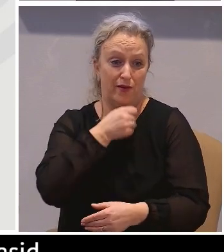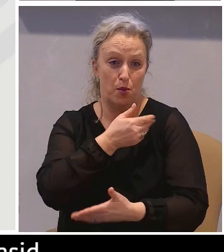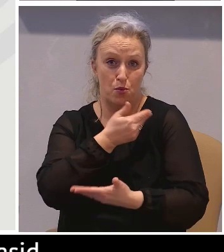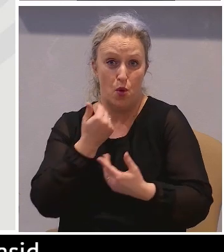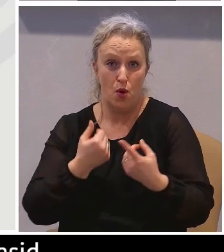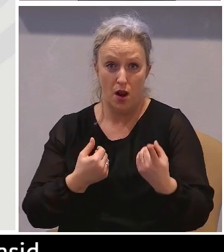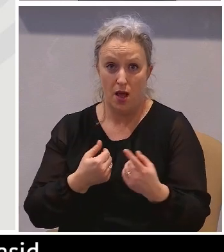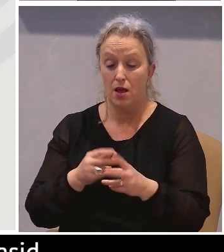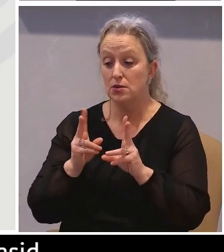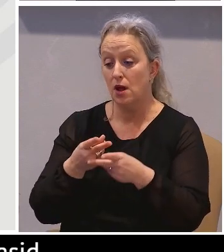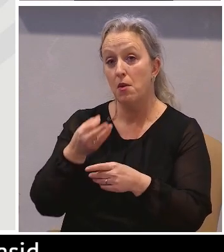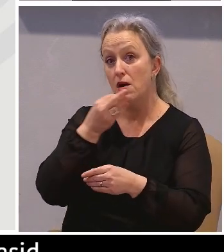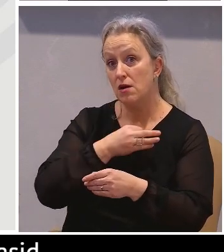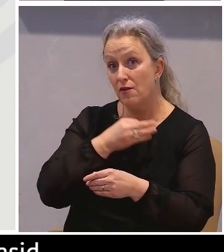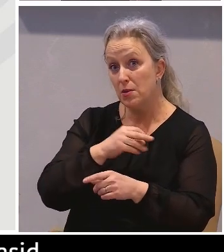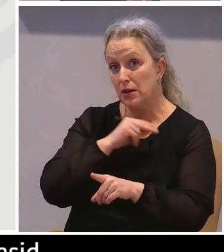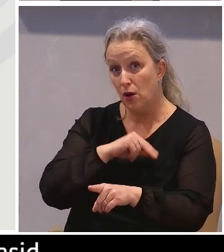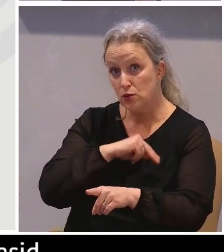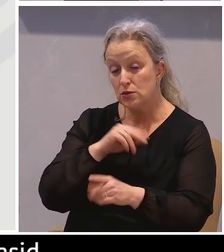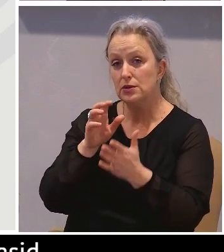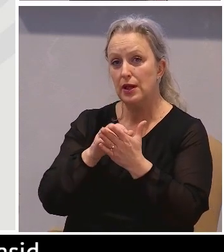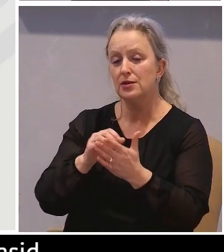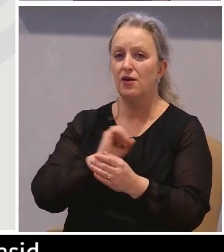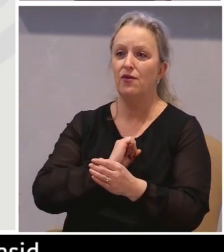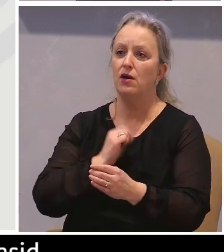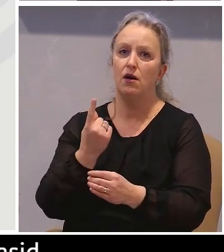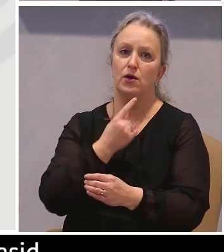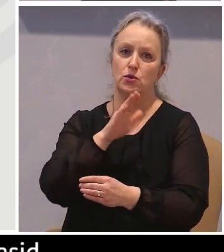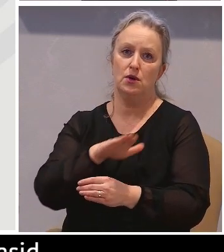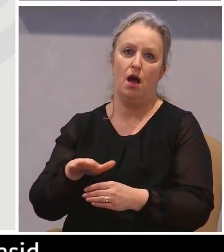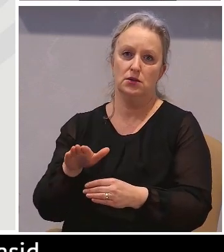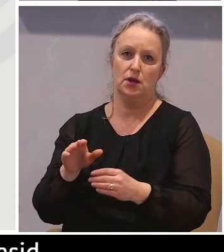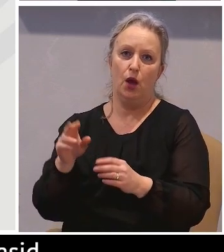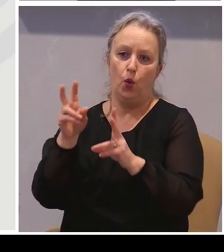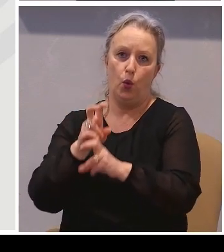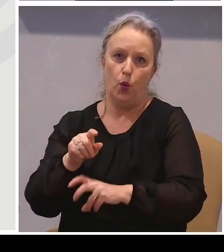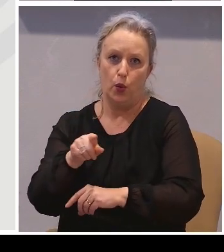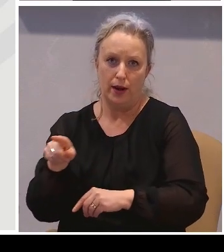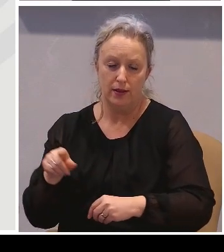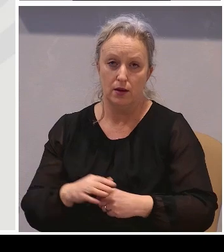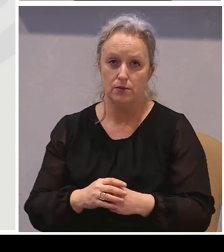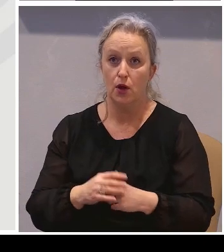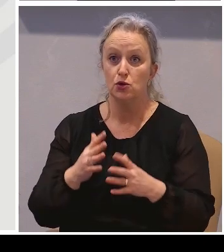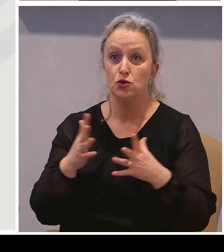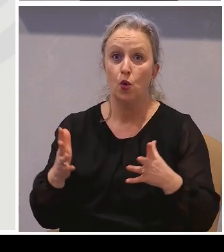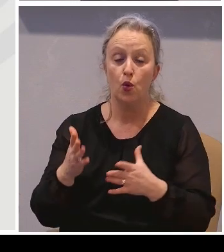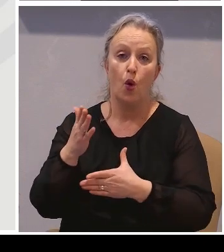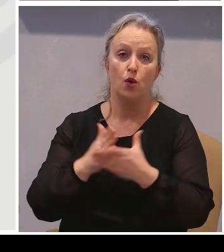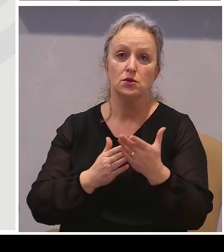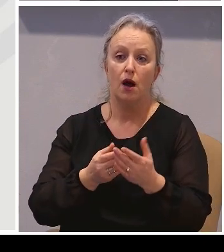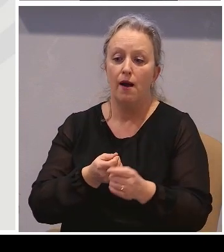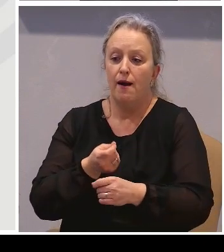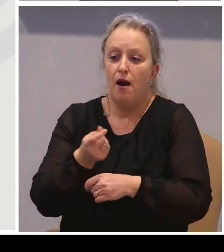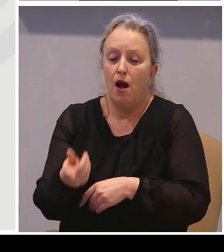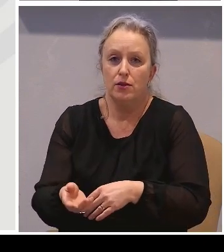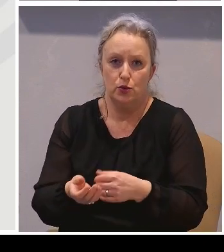which only children get. So in order to test for these diseases, we need to